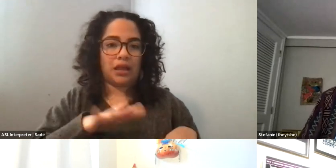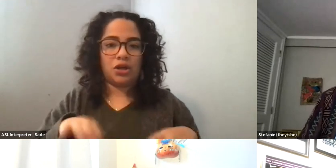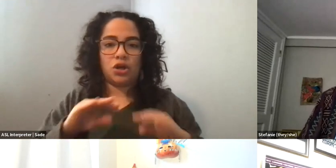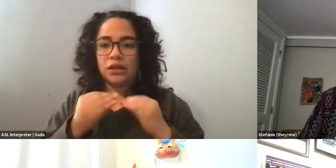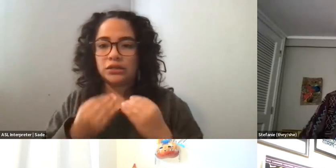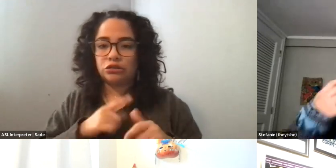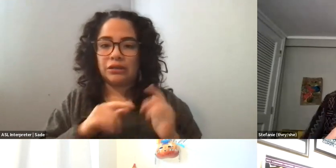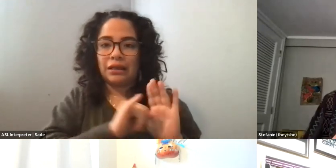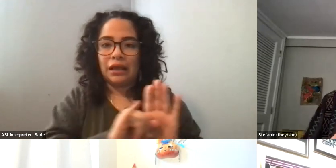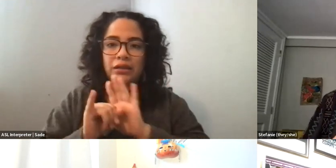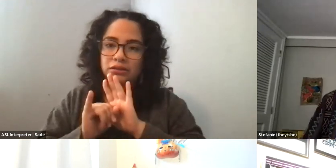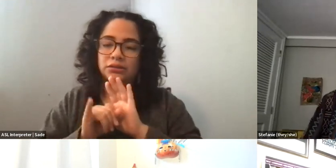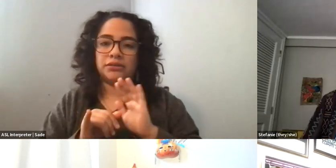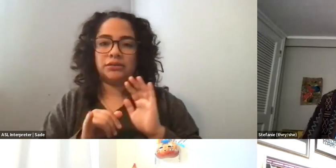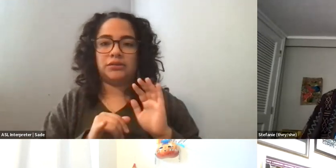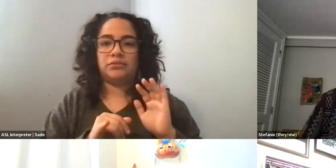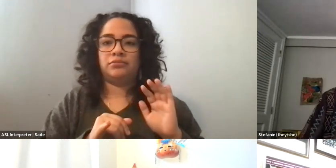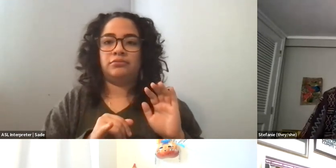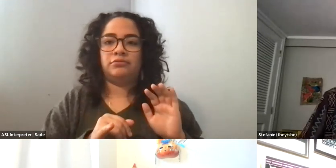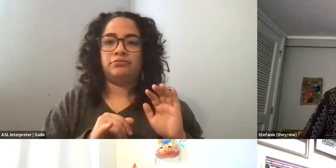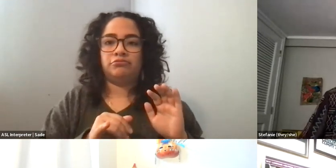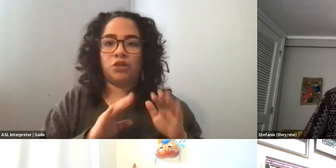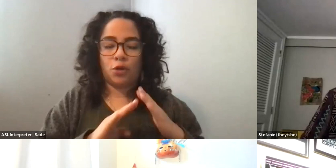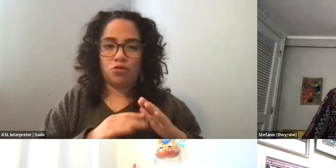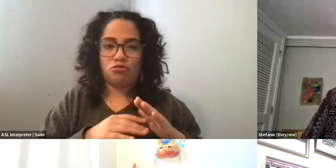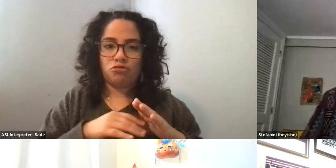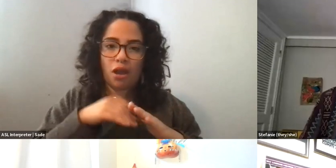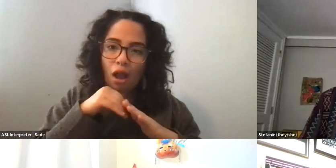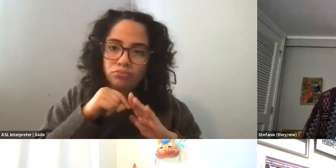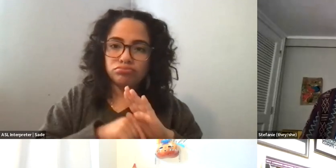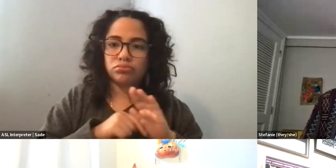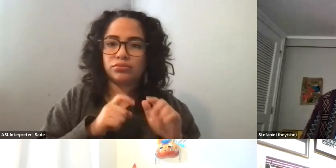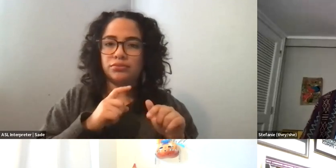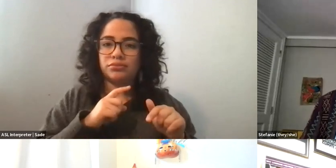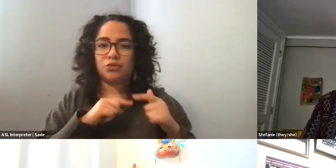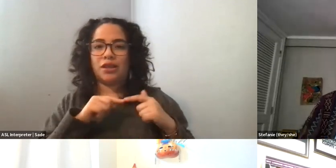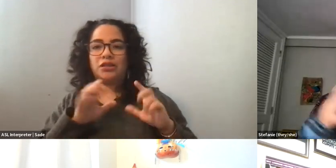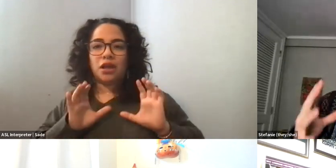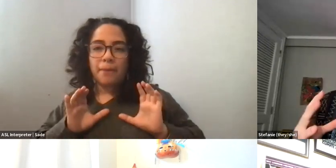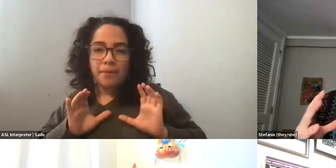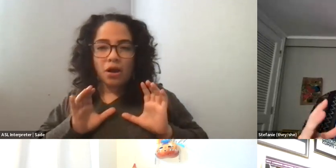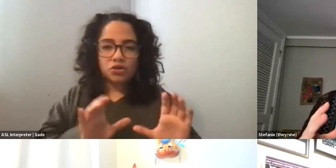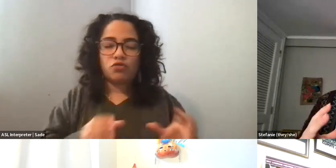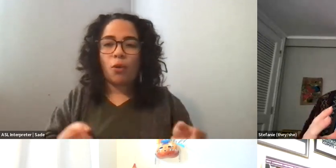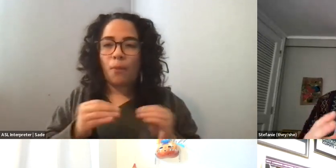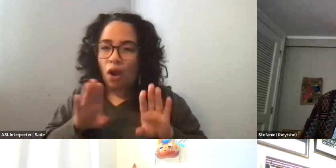identity-based communities where there is that really or a push for a more intense focus on structural dynamics,